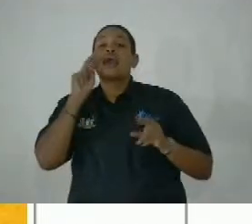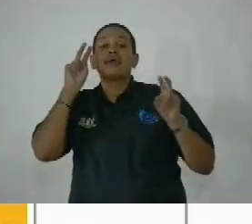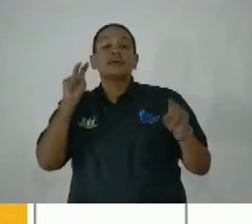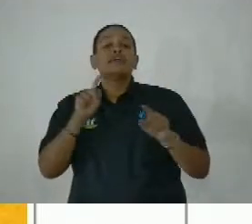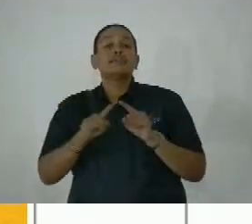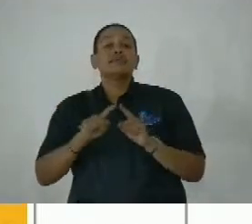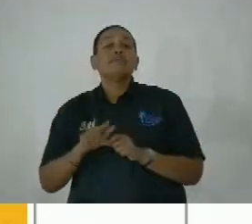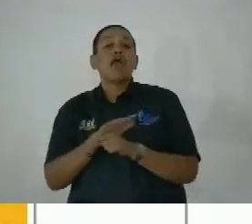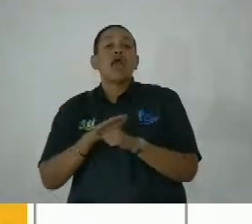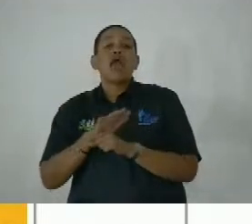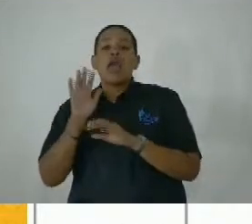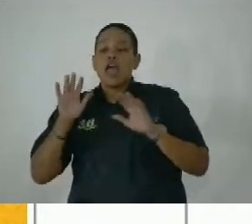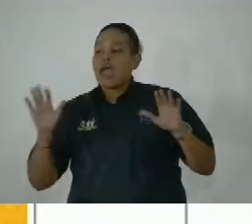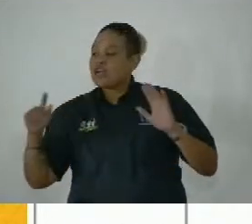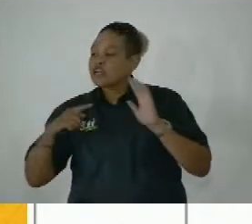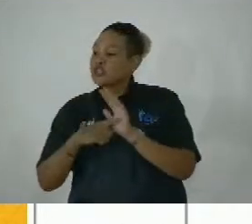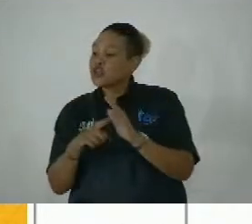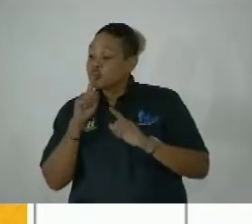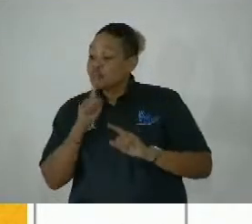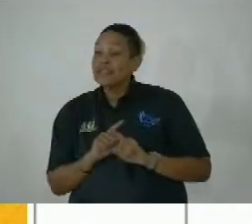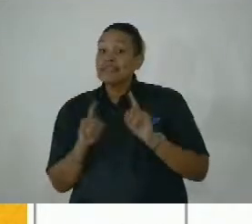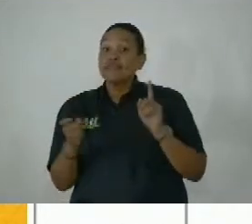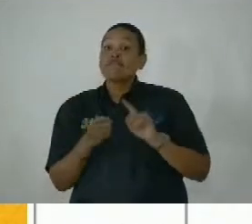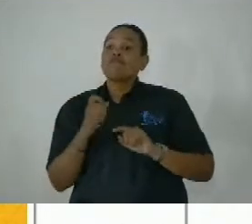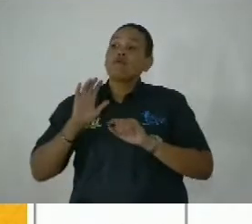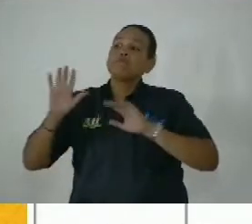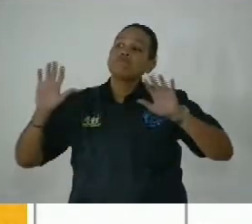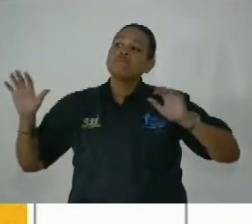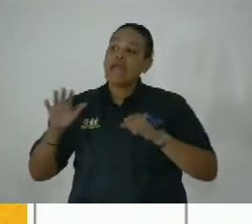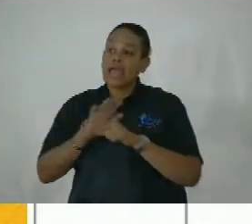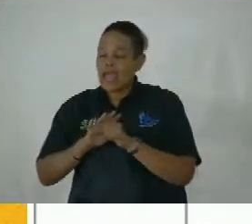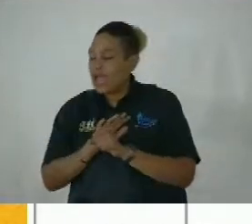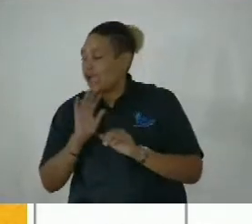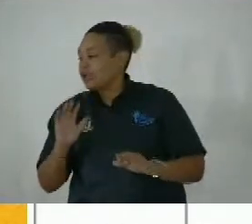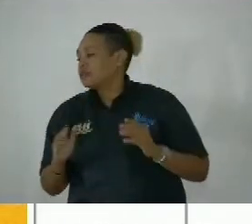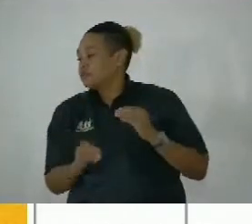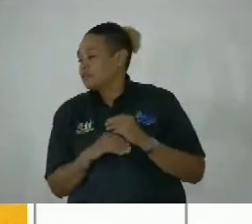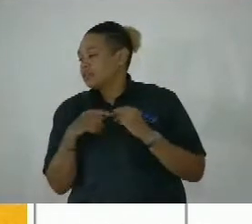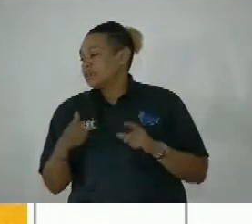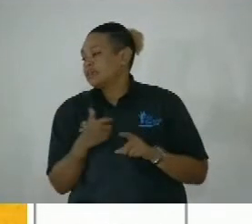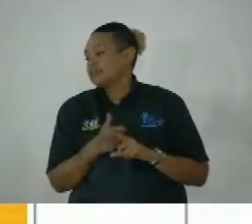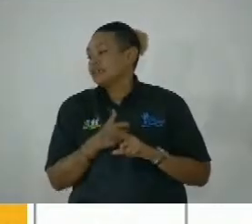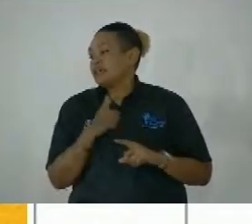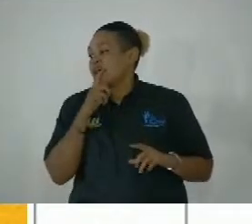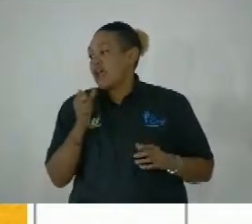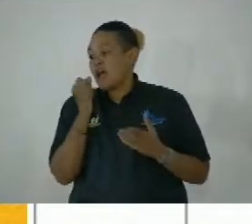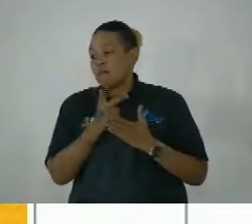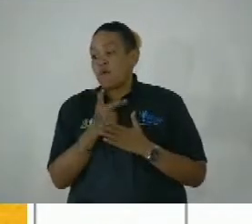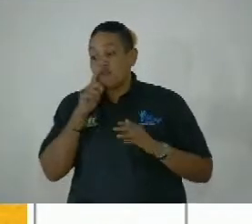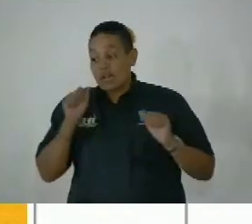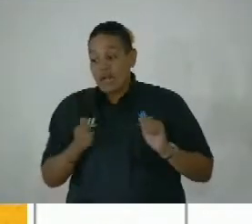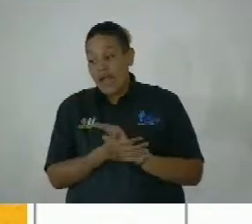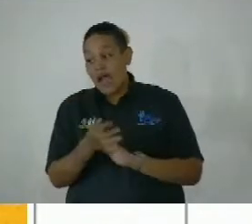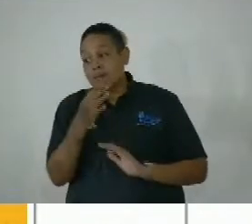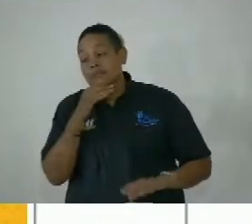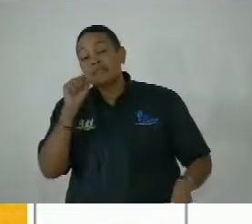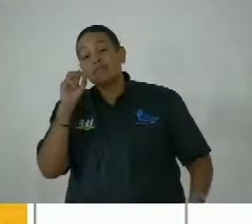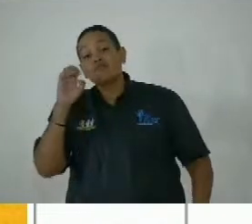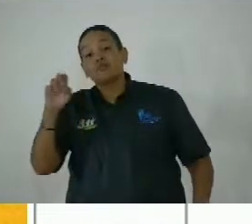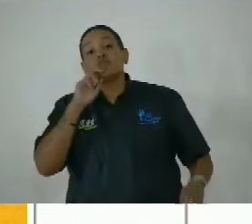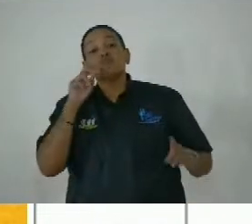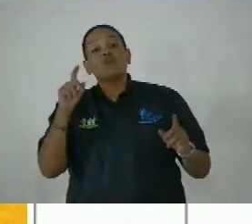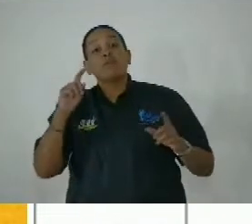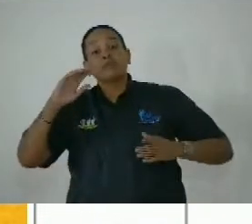areas was quite different from the untreated areas. Their studies have proved the capacity of SOEs to rapidly reduce